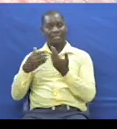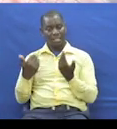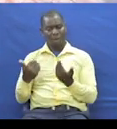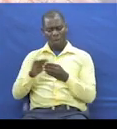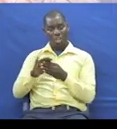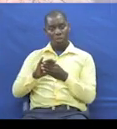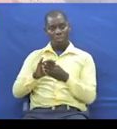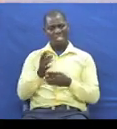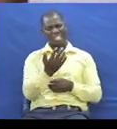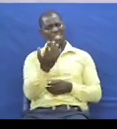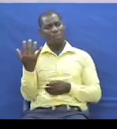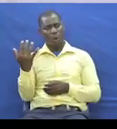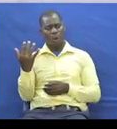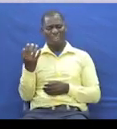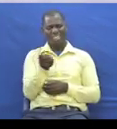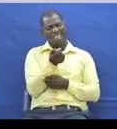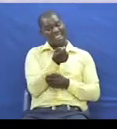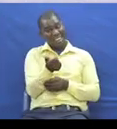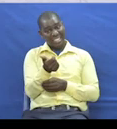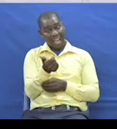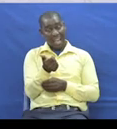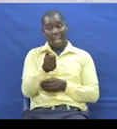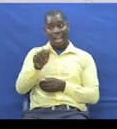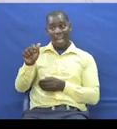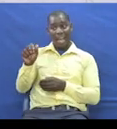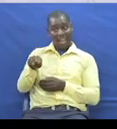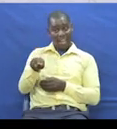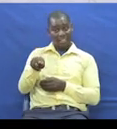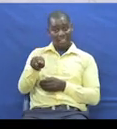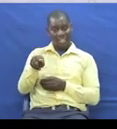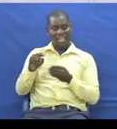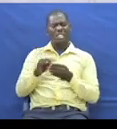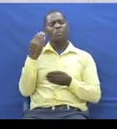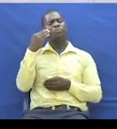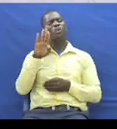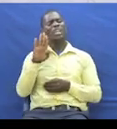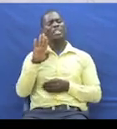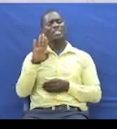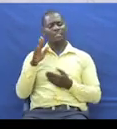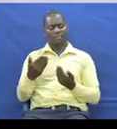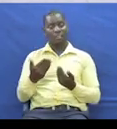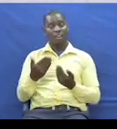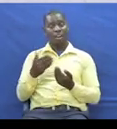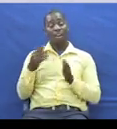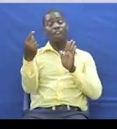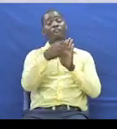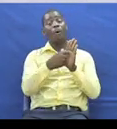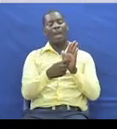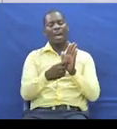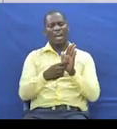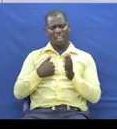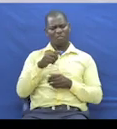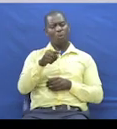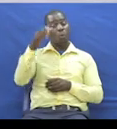use small letter n, then it is going to be plus n. This is the very important formula of us, of which if you are